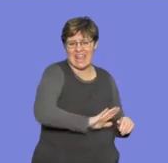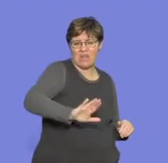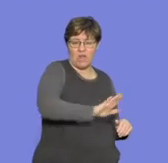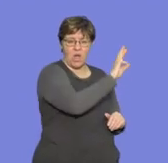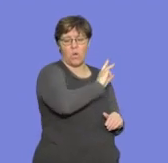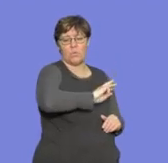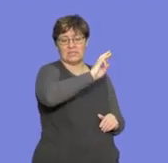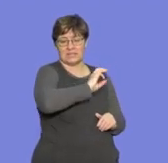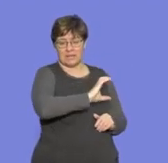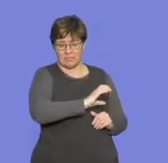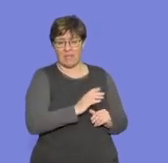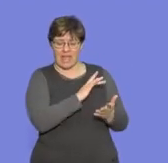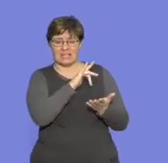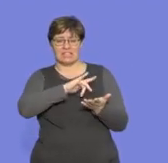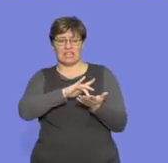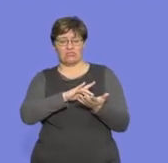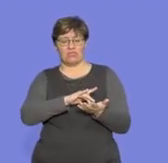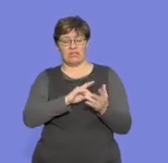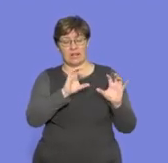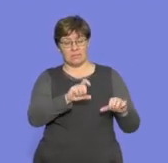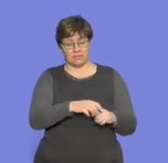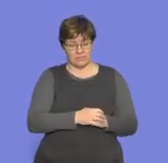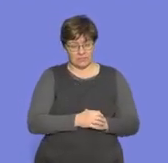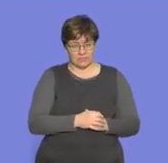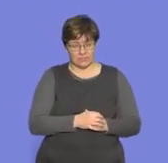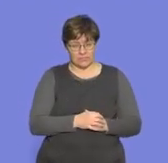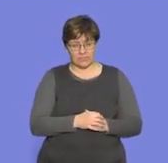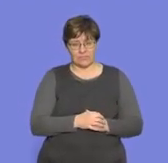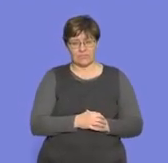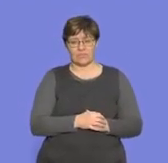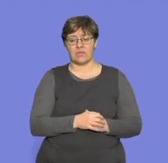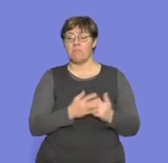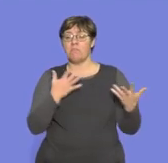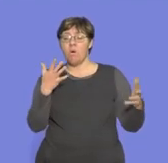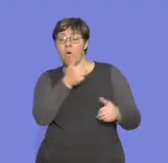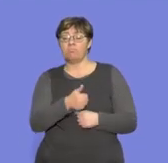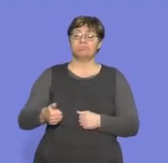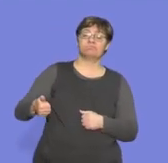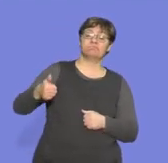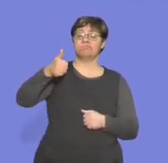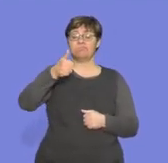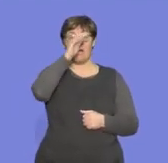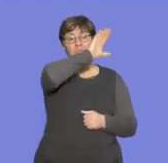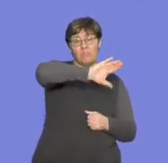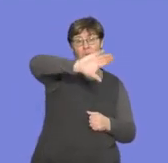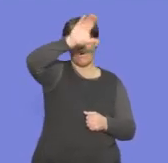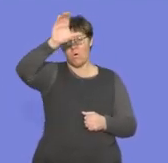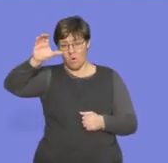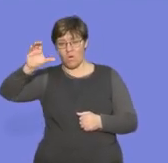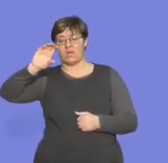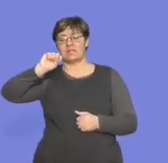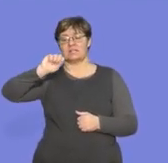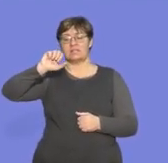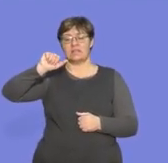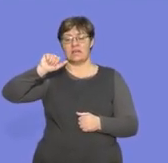the Central Cape here. Okay. And then predominant area of South Africa is the savannahs, and savannahs